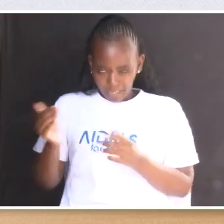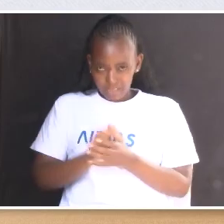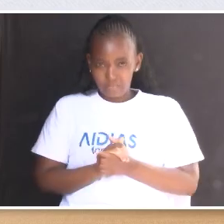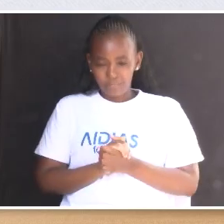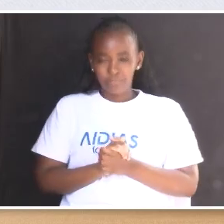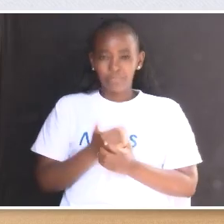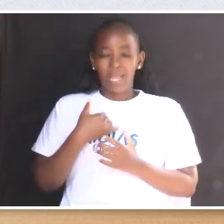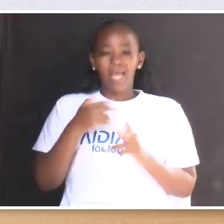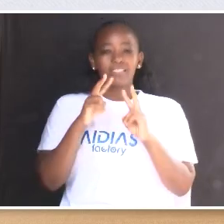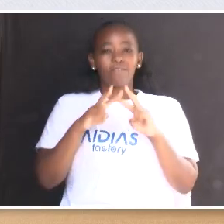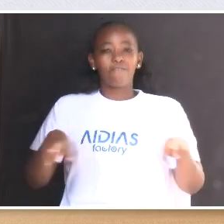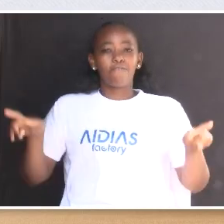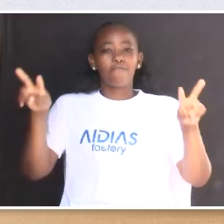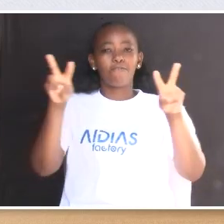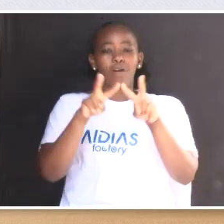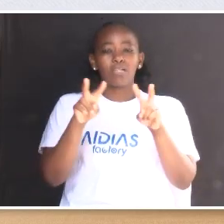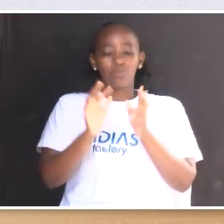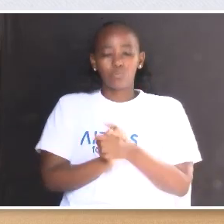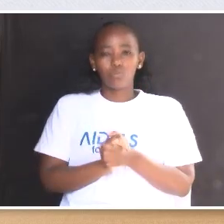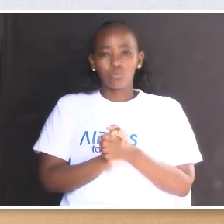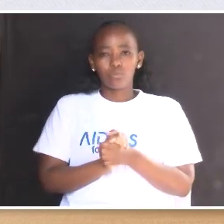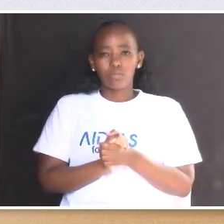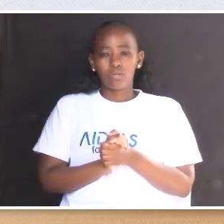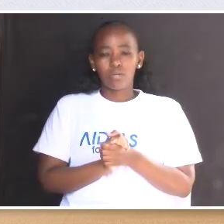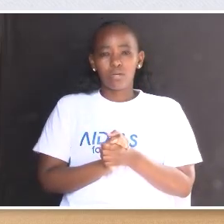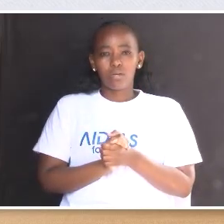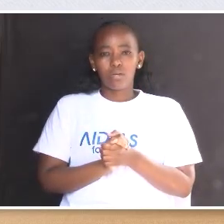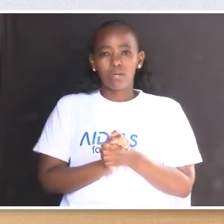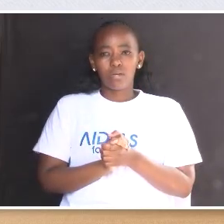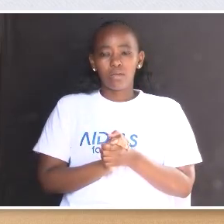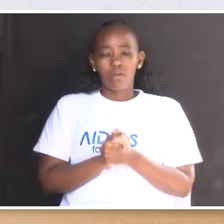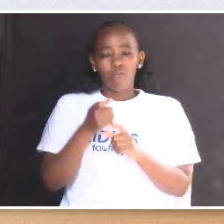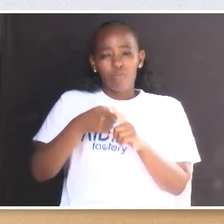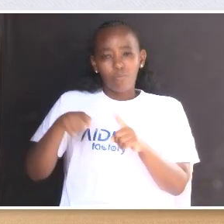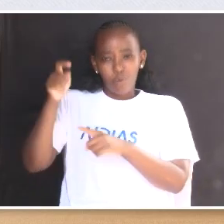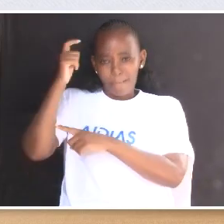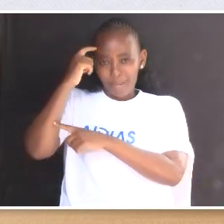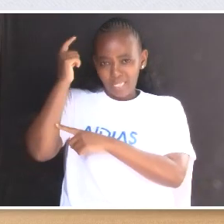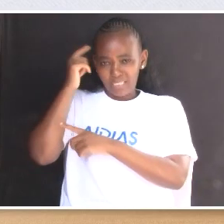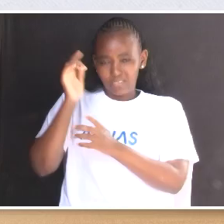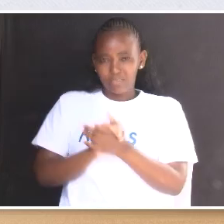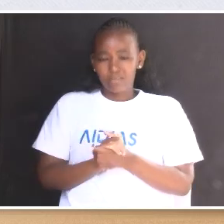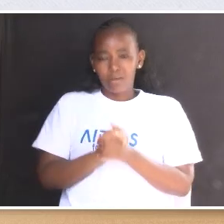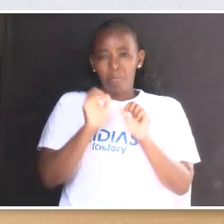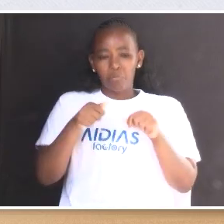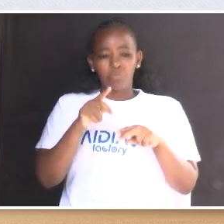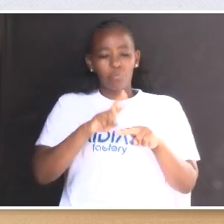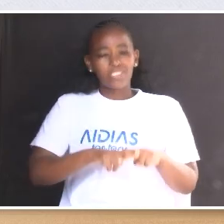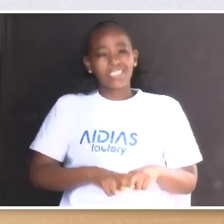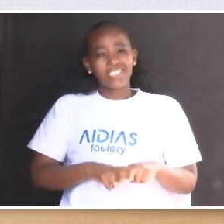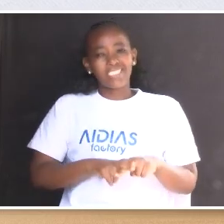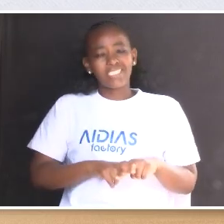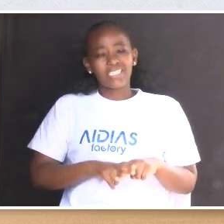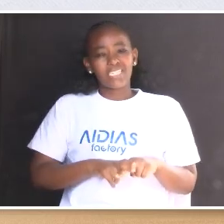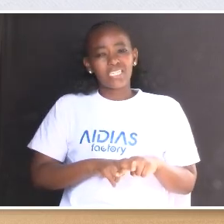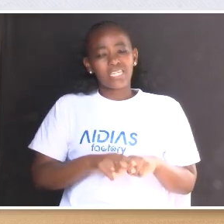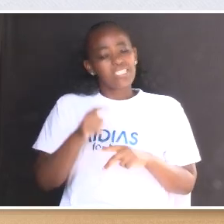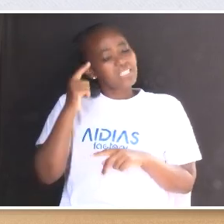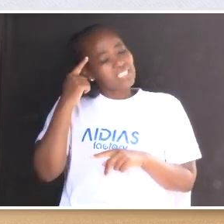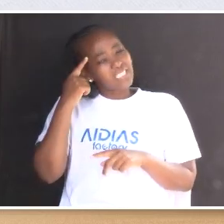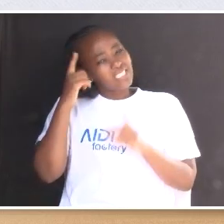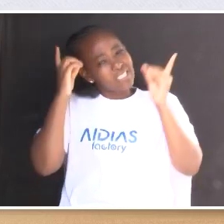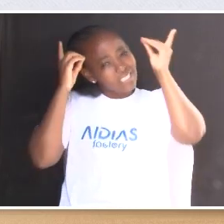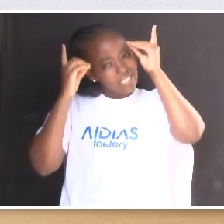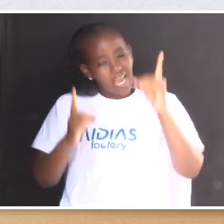na value in it. Na inatokana na akili yako. Kuna kitu utaweza kaa chini utengeneze, useme,